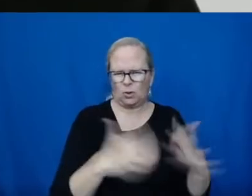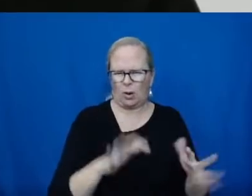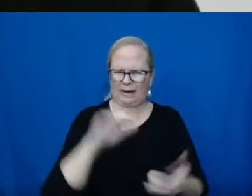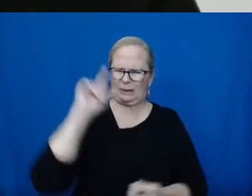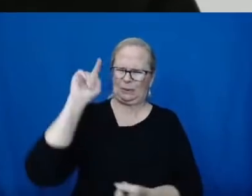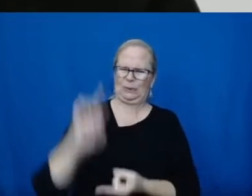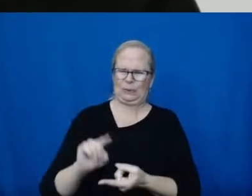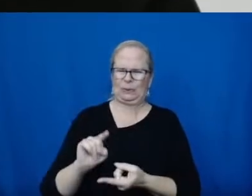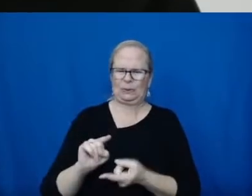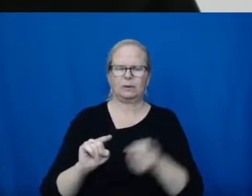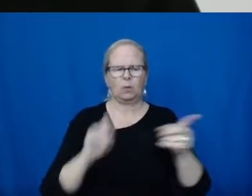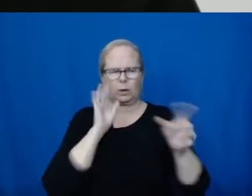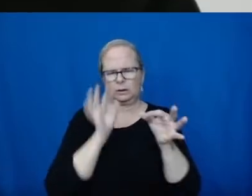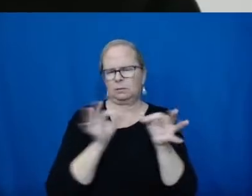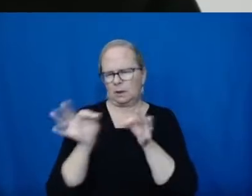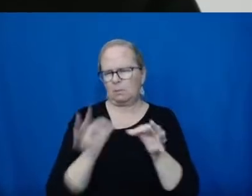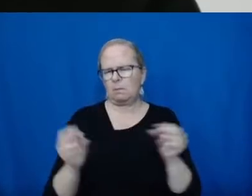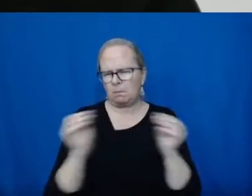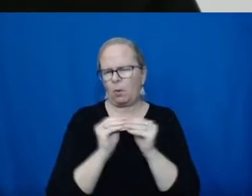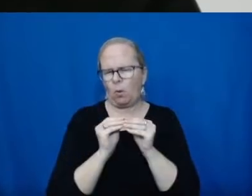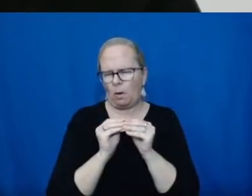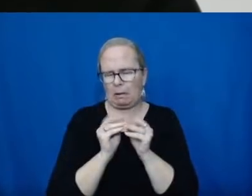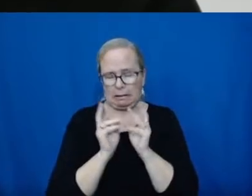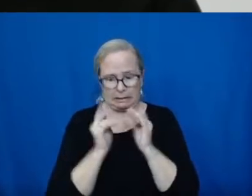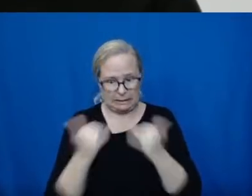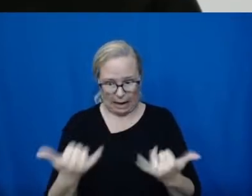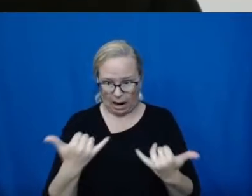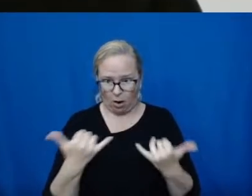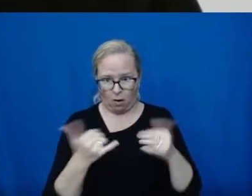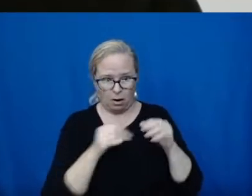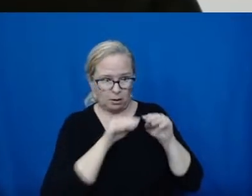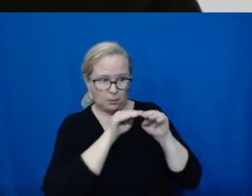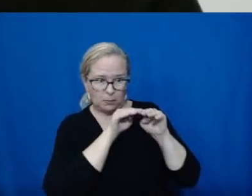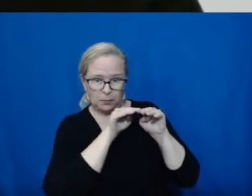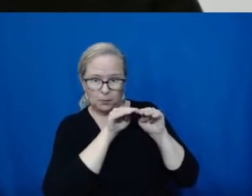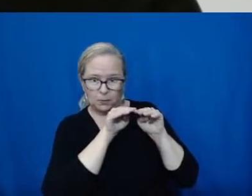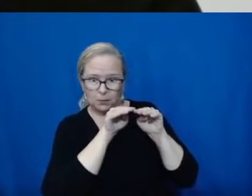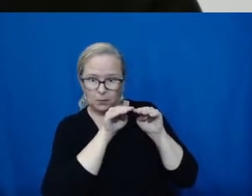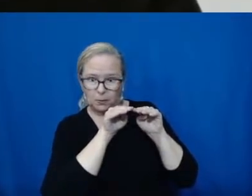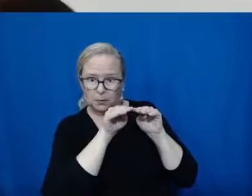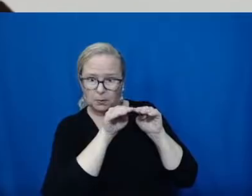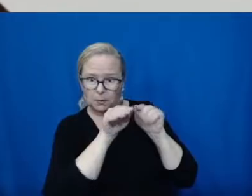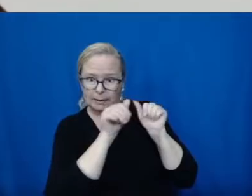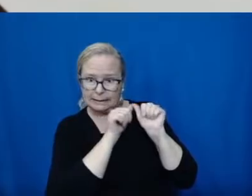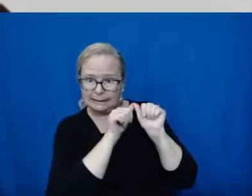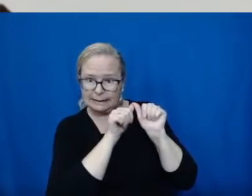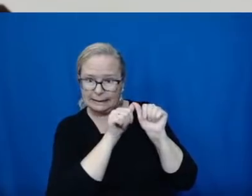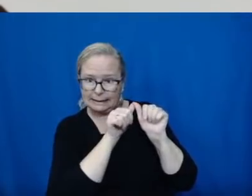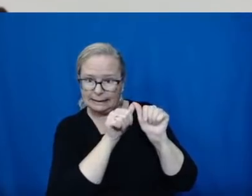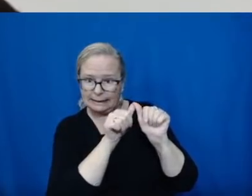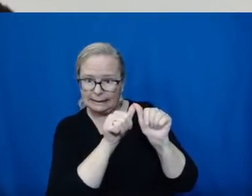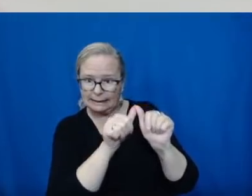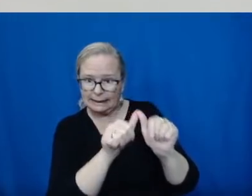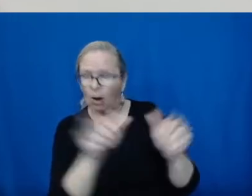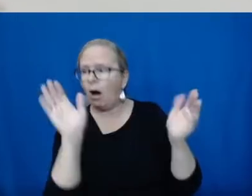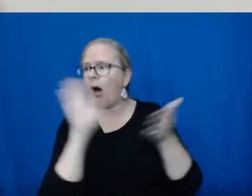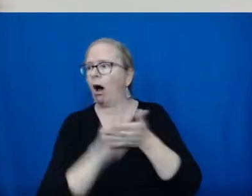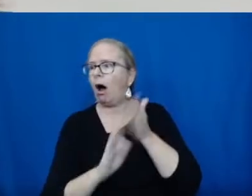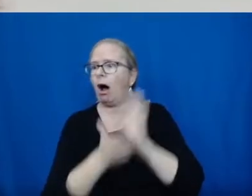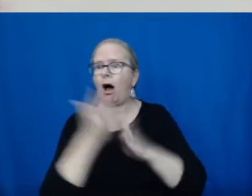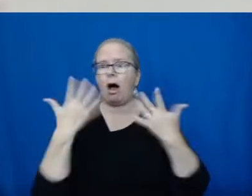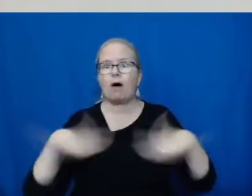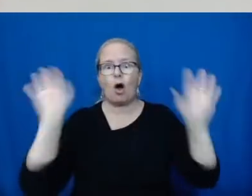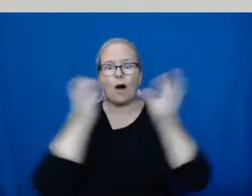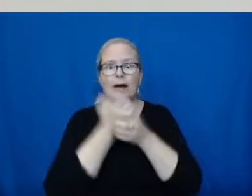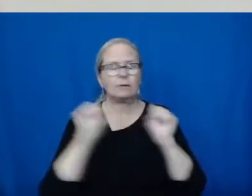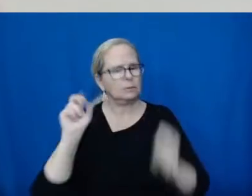woods. Thank you so very much for being back with us today, Dr. Gasparovich. Thank you very much, Michelle. Good afternoon, everybody.